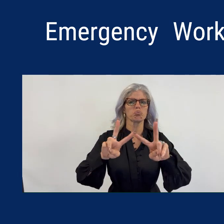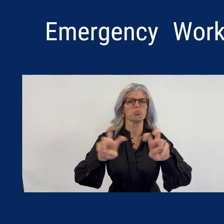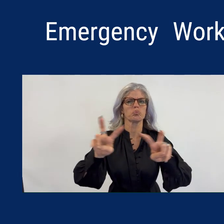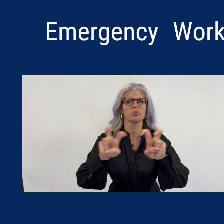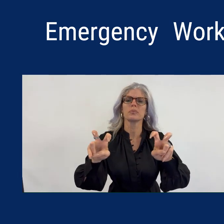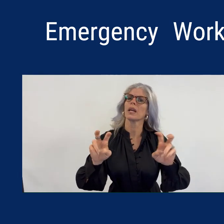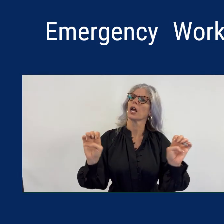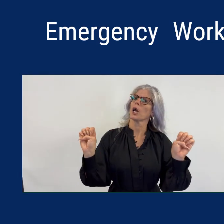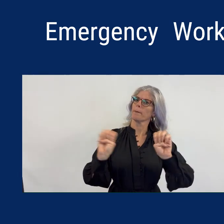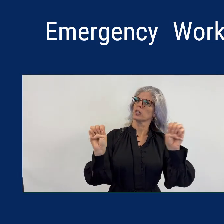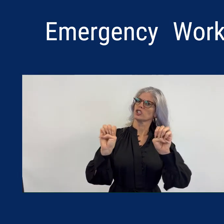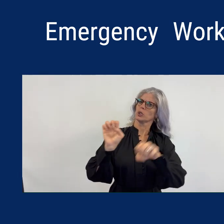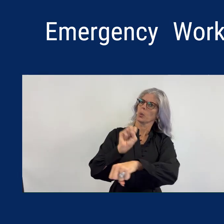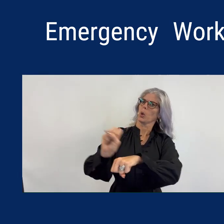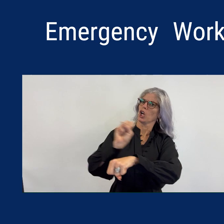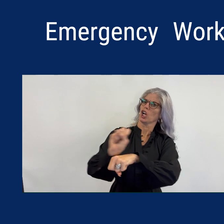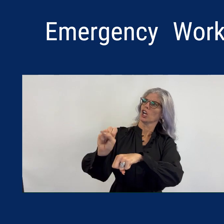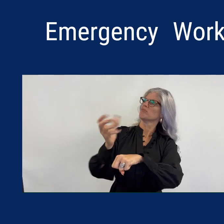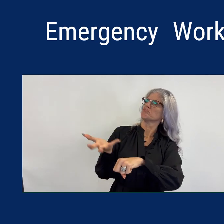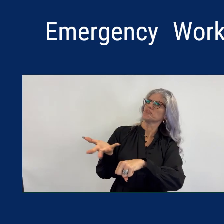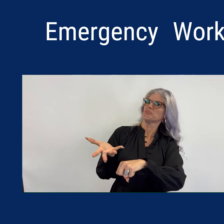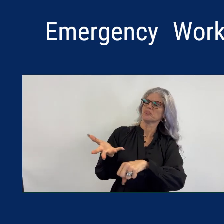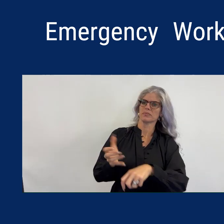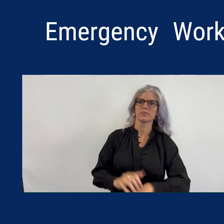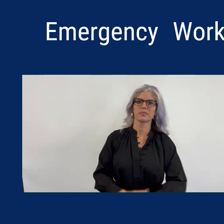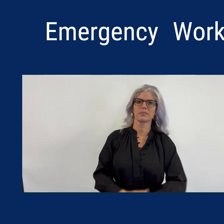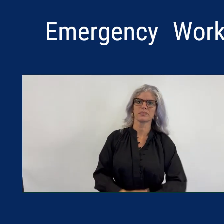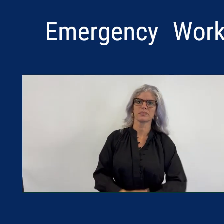Now, let's review emergency work.